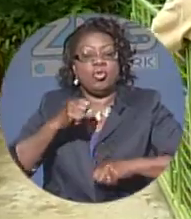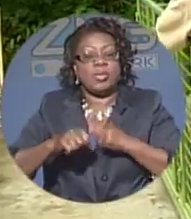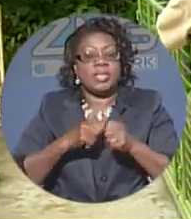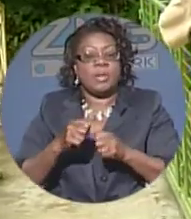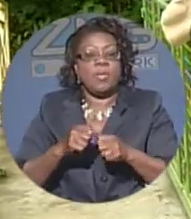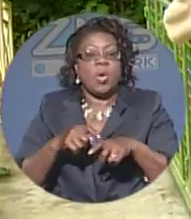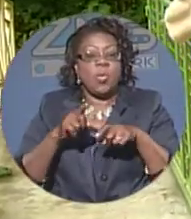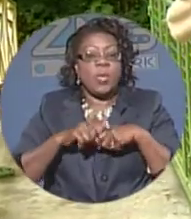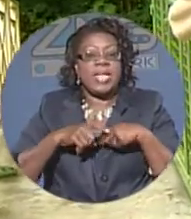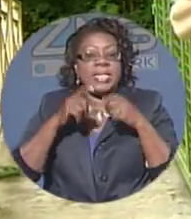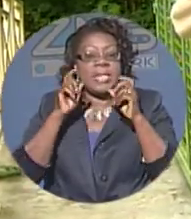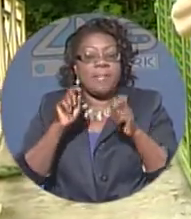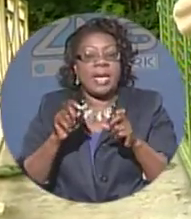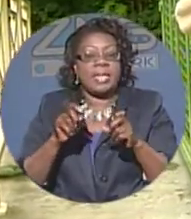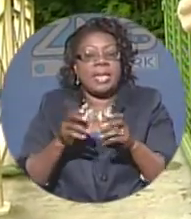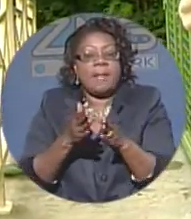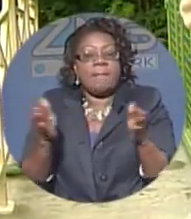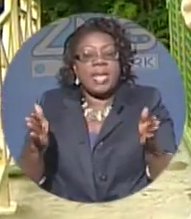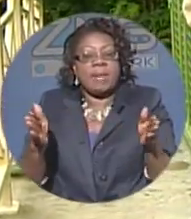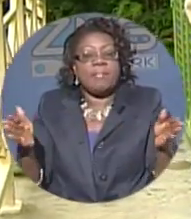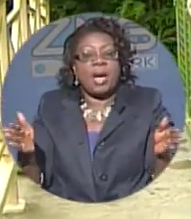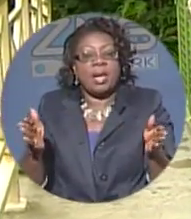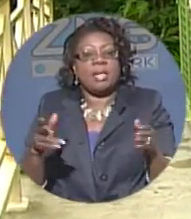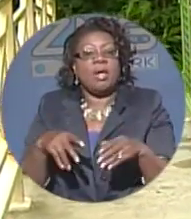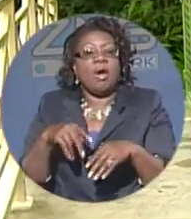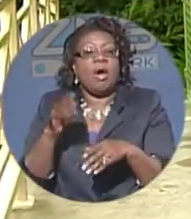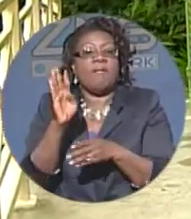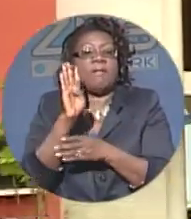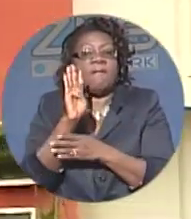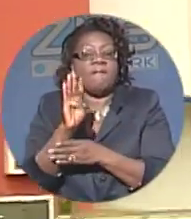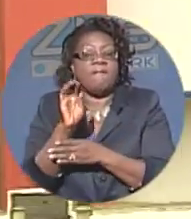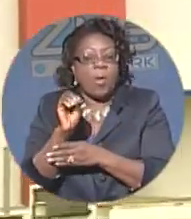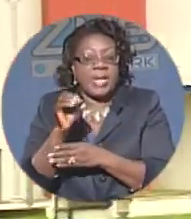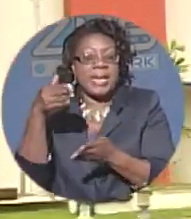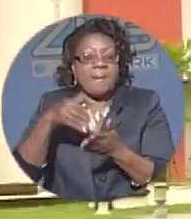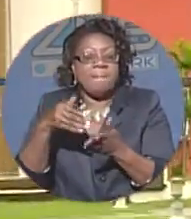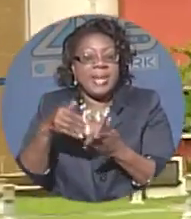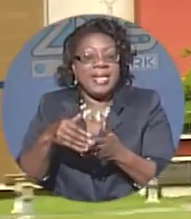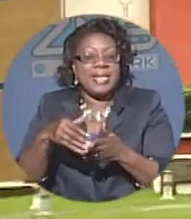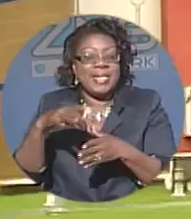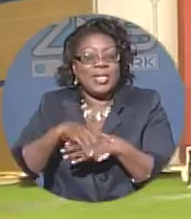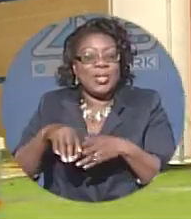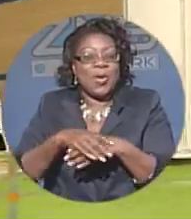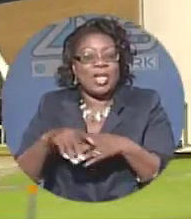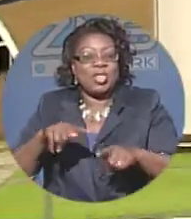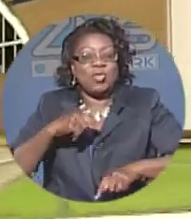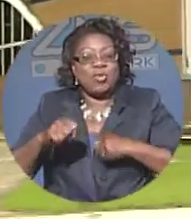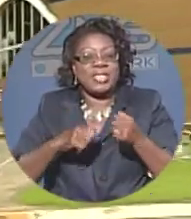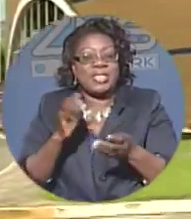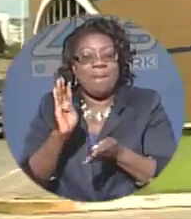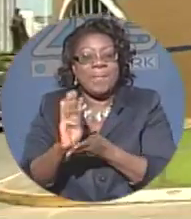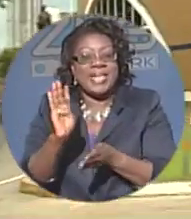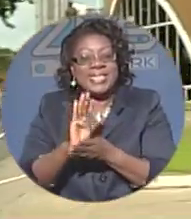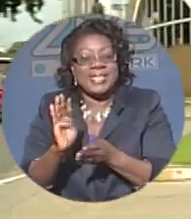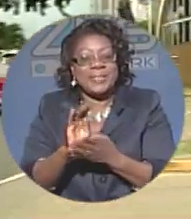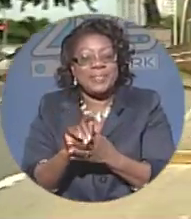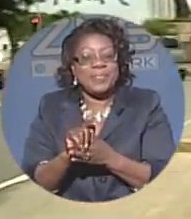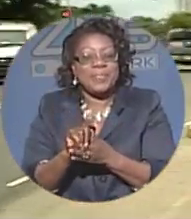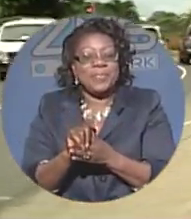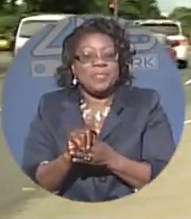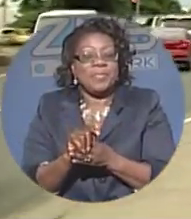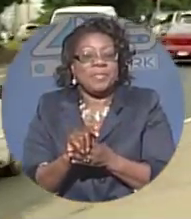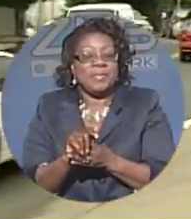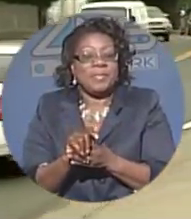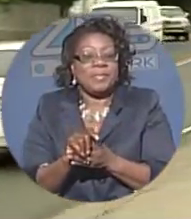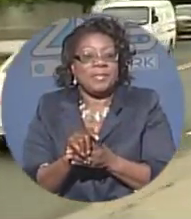a major portion of Panama's $40 million tourism budget, according to Tourism General Secretary Gabriel Antello. The strategy